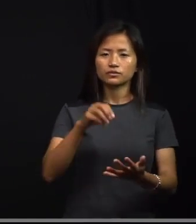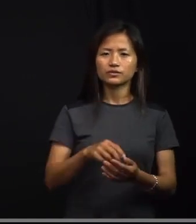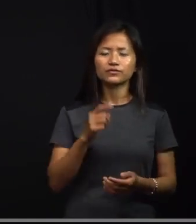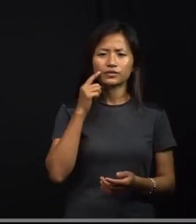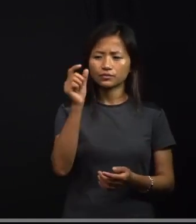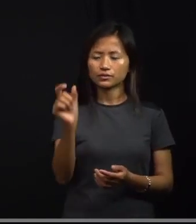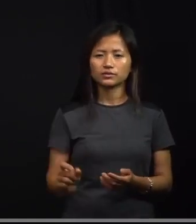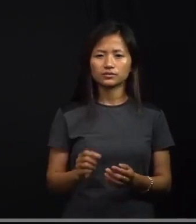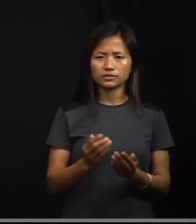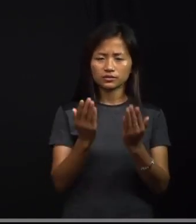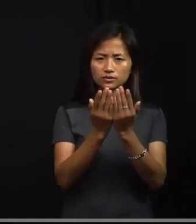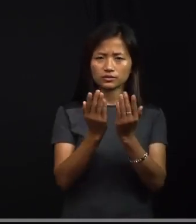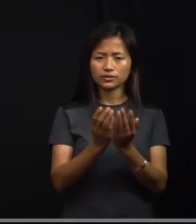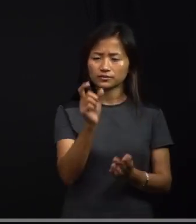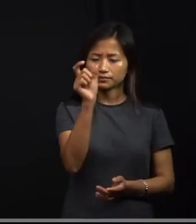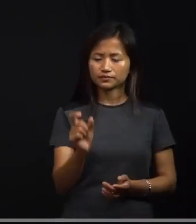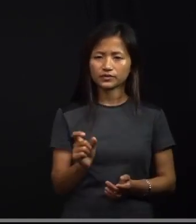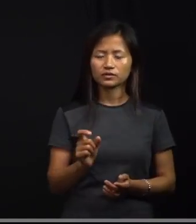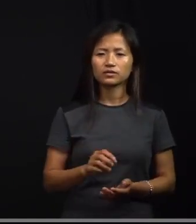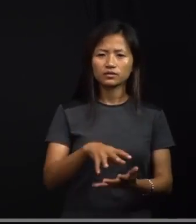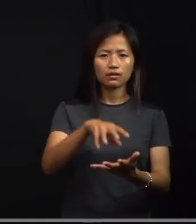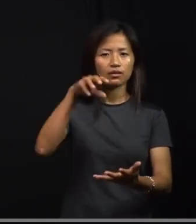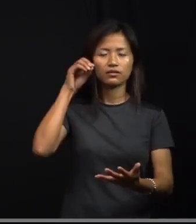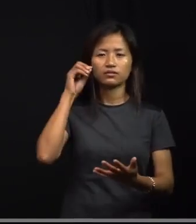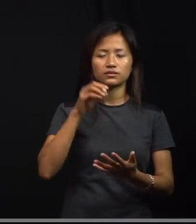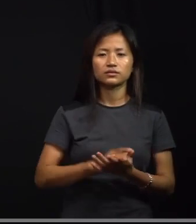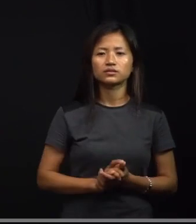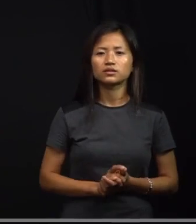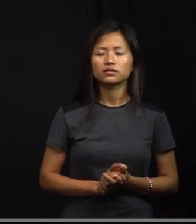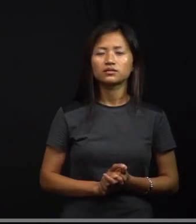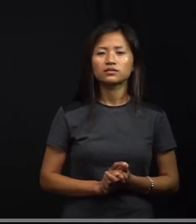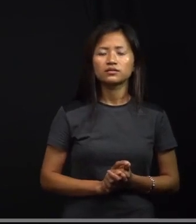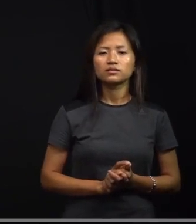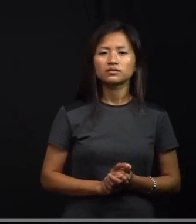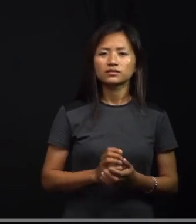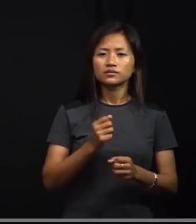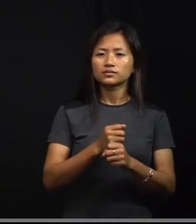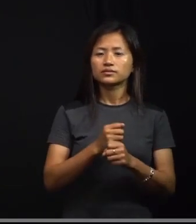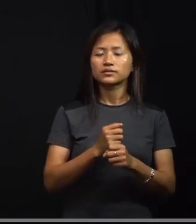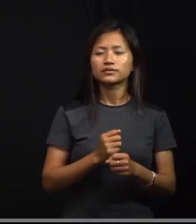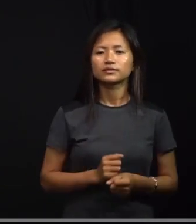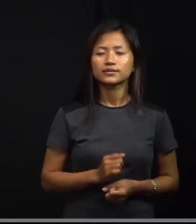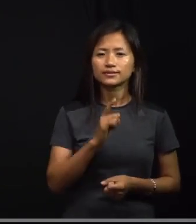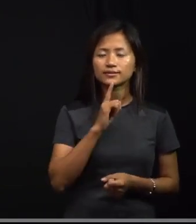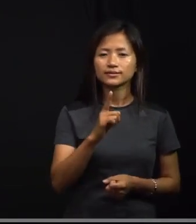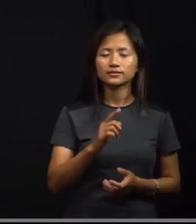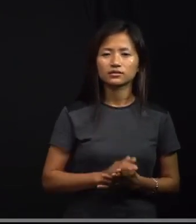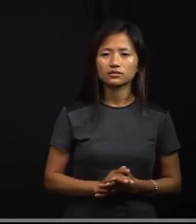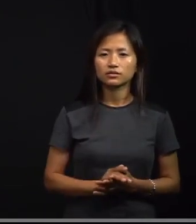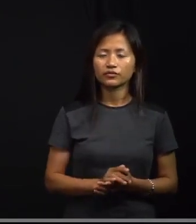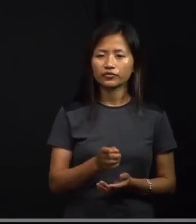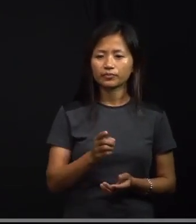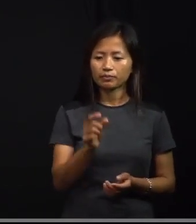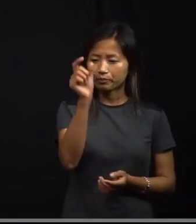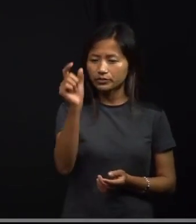then he becomes learned. He is, the Gita, it says that the person becomes very